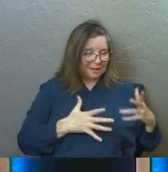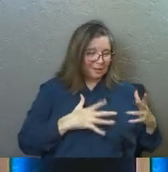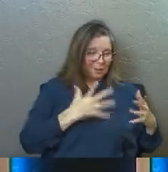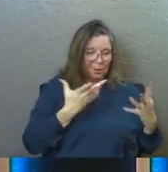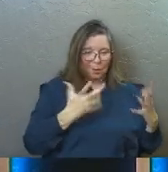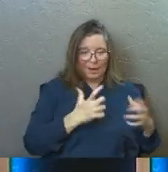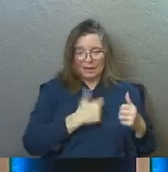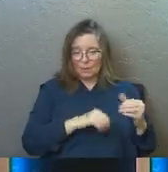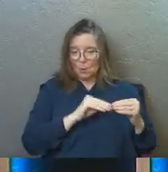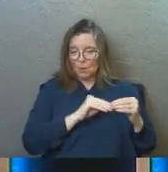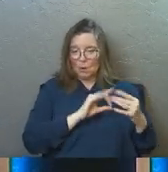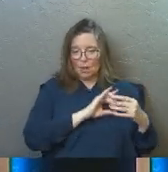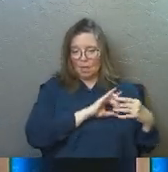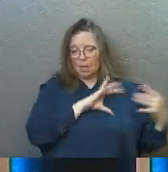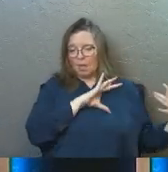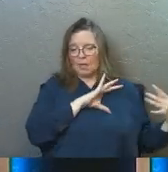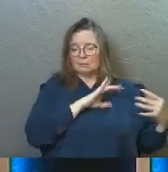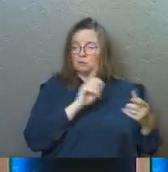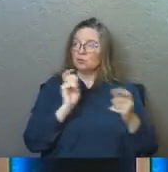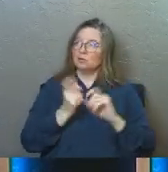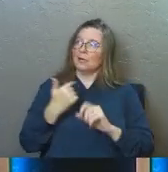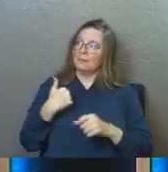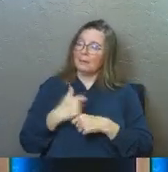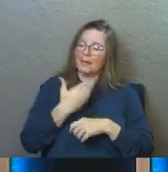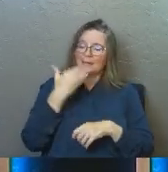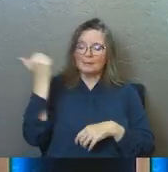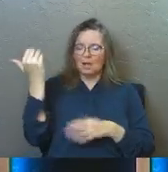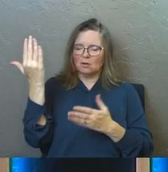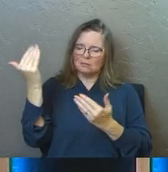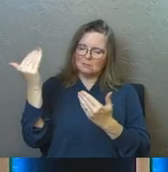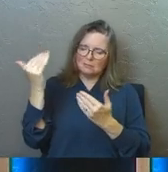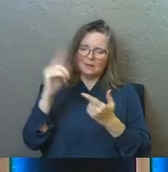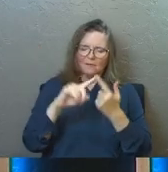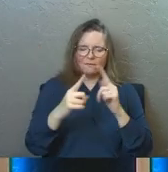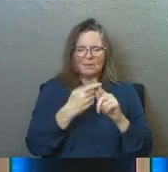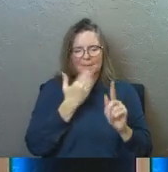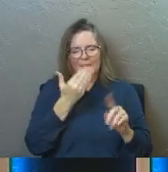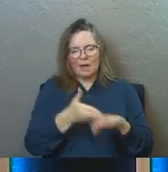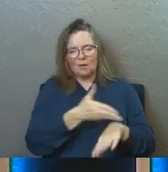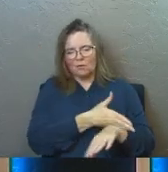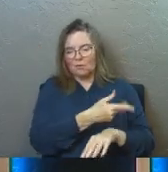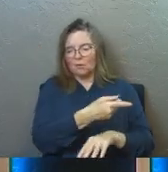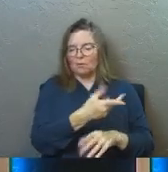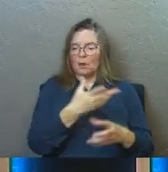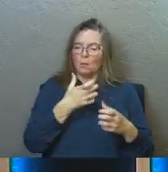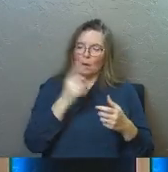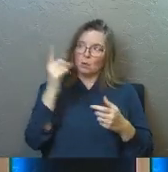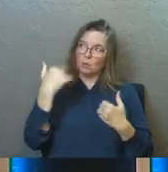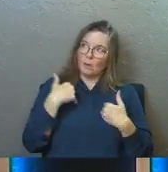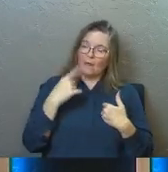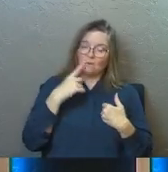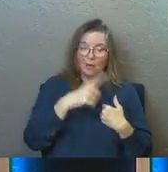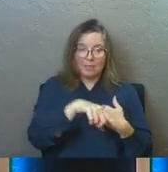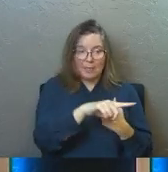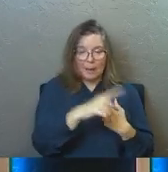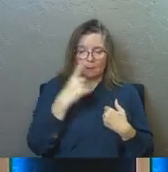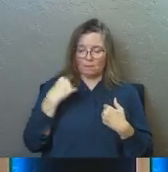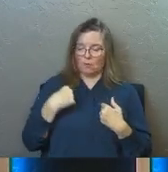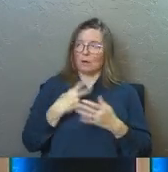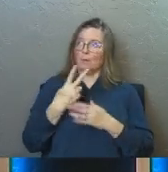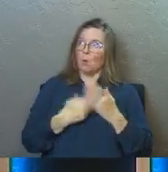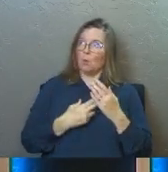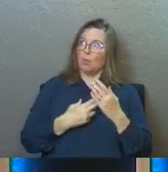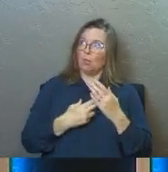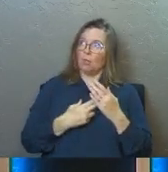stuff. We don't want it anymore. Change us, make us better, make our friend better, God. We want what you have for them and for